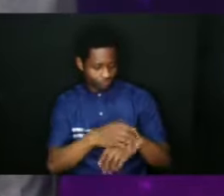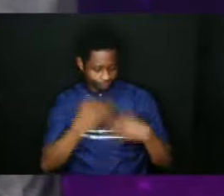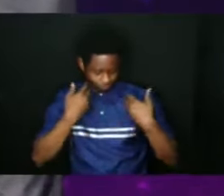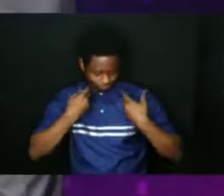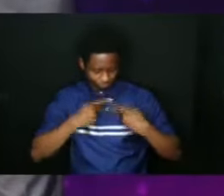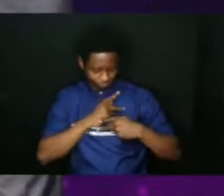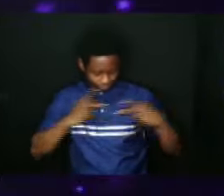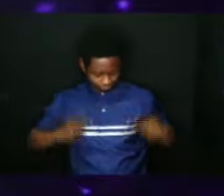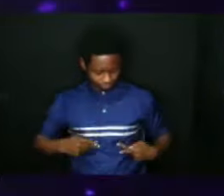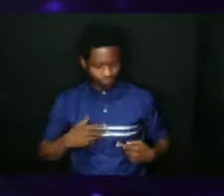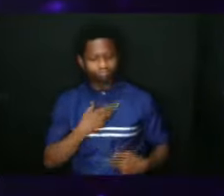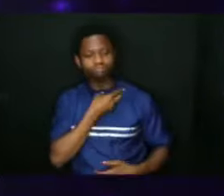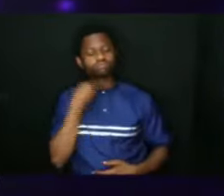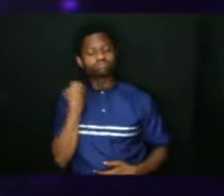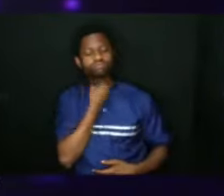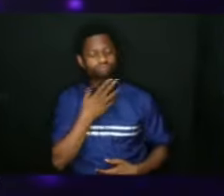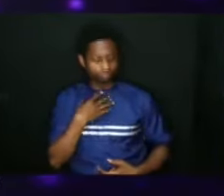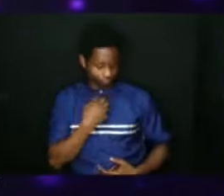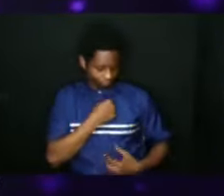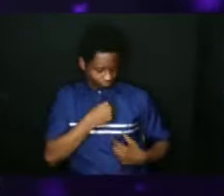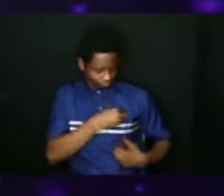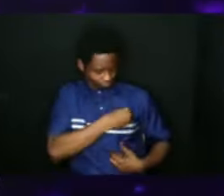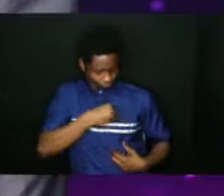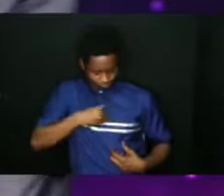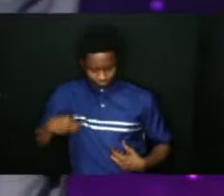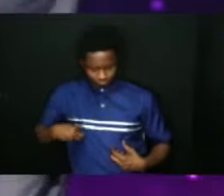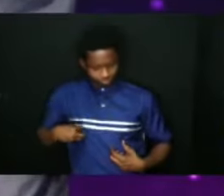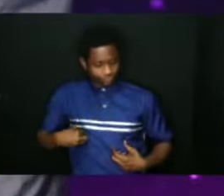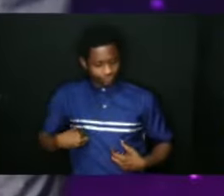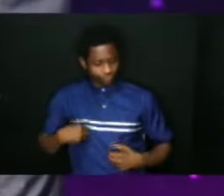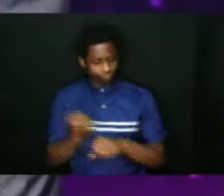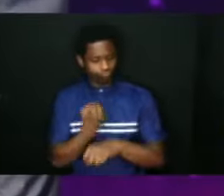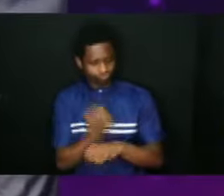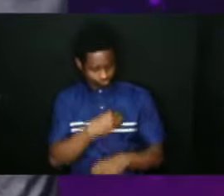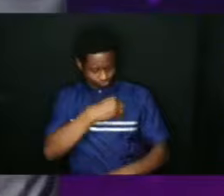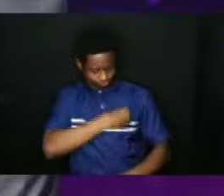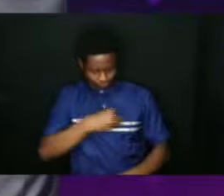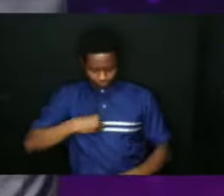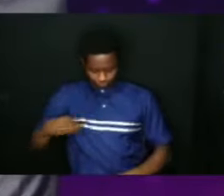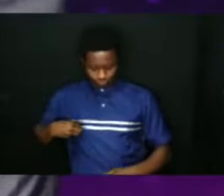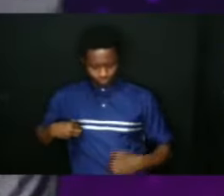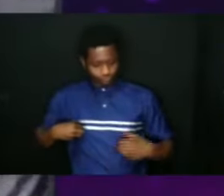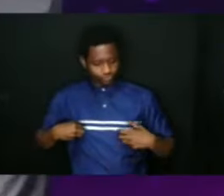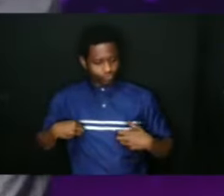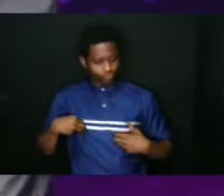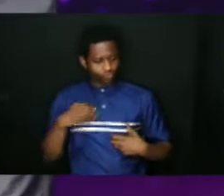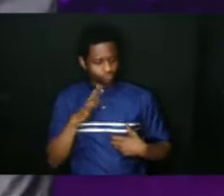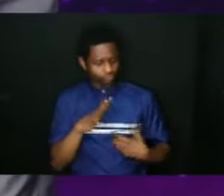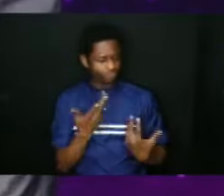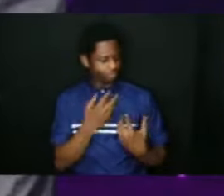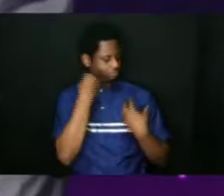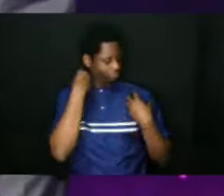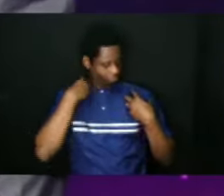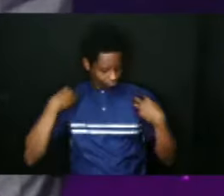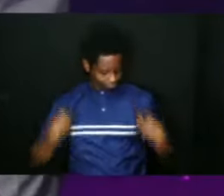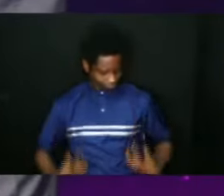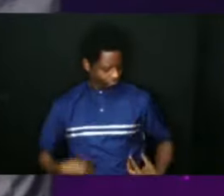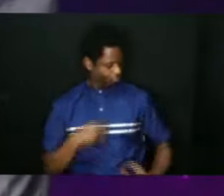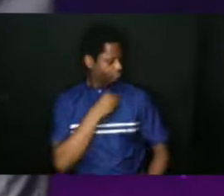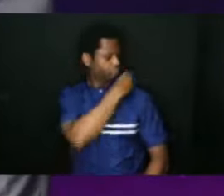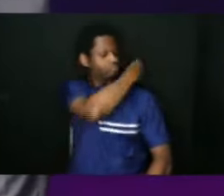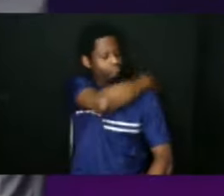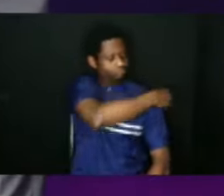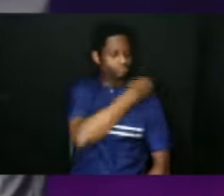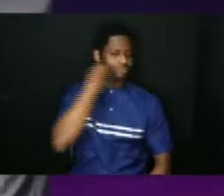found at the shoulders of the priest. Ebi o wa na wodi asen asofutade no anasofo ni kon mu ebi nso e won achi. Now